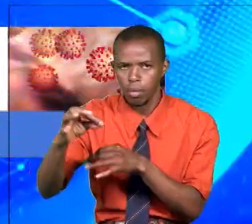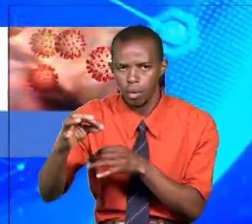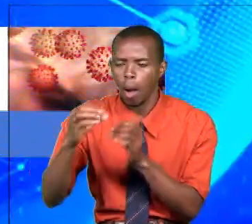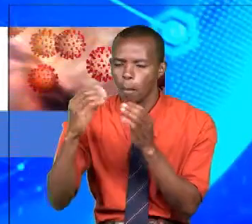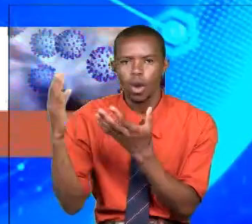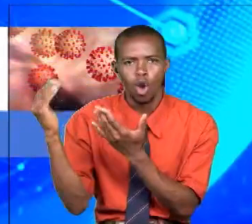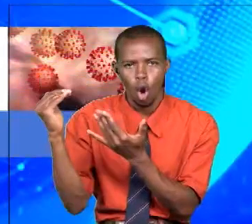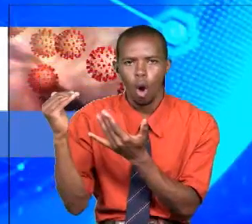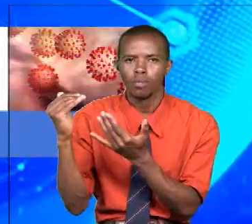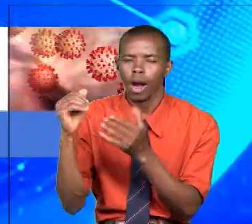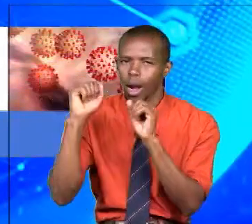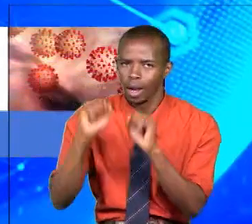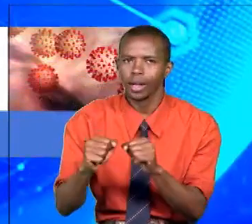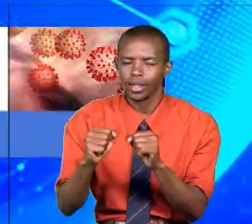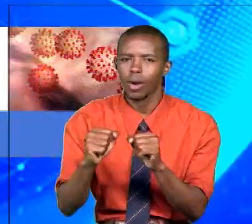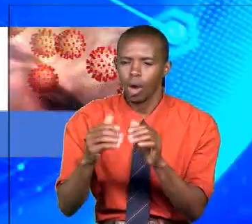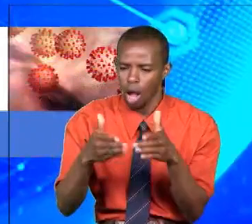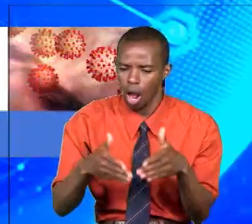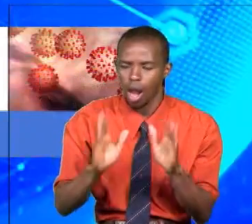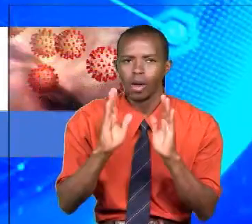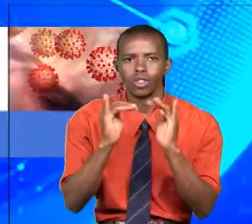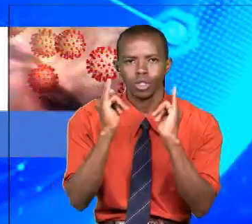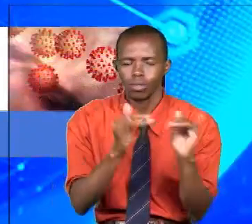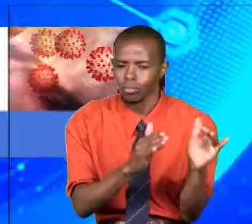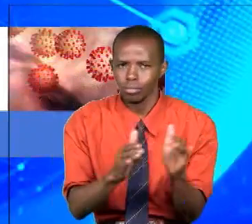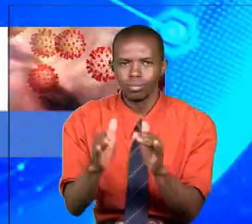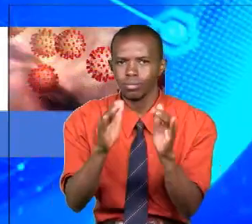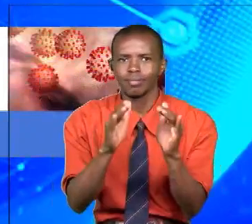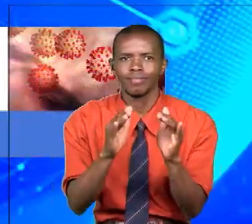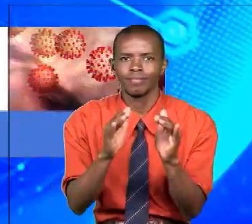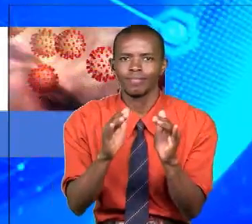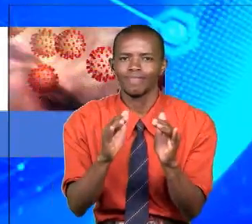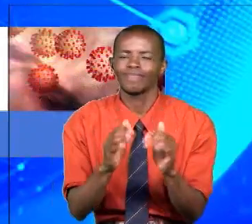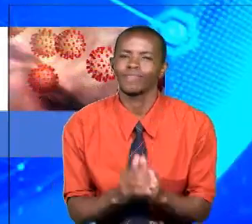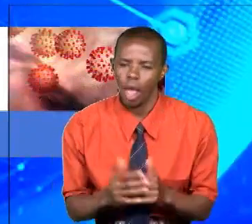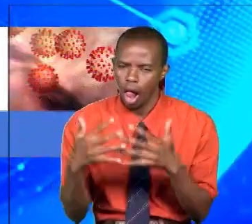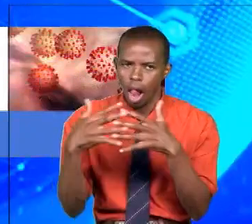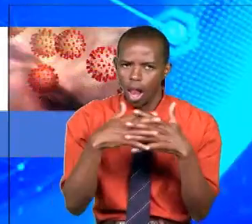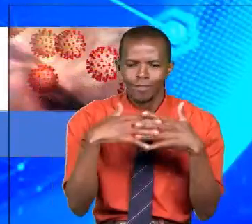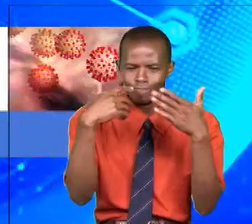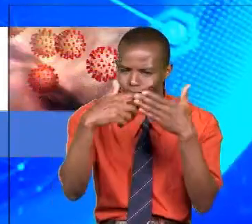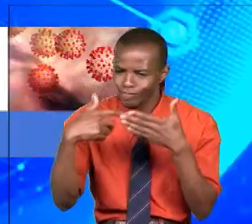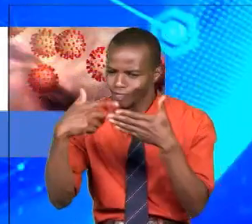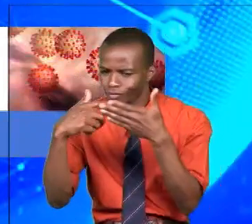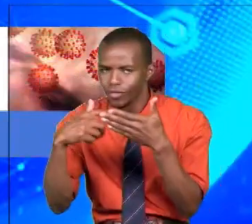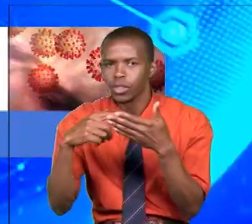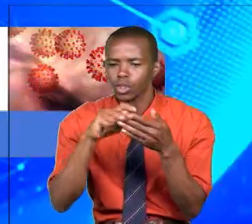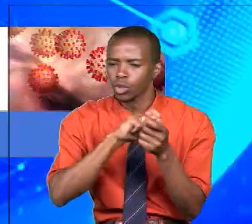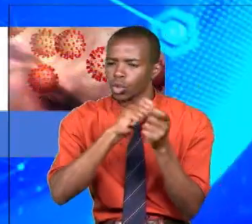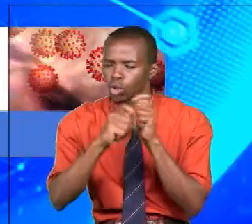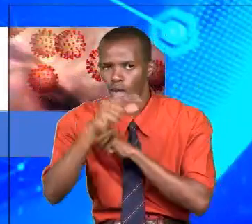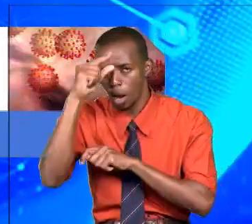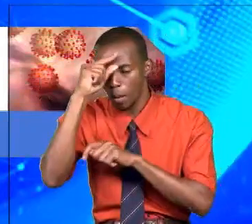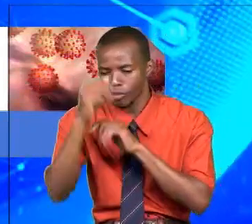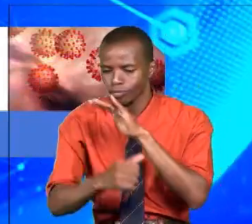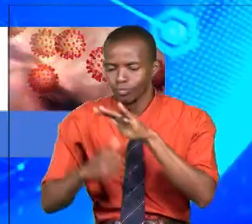help turn the page of a new decade of violence. Following a formal ceasefire and a UN-led dialogue process, a transitional government was formed to